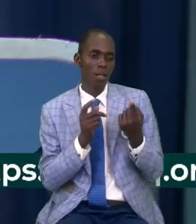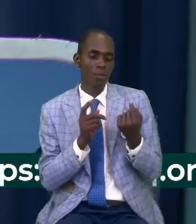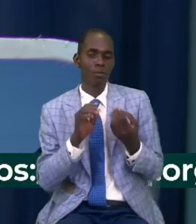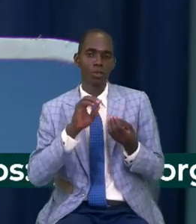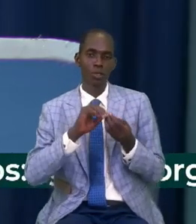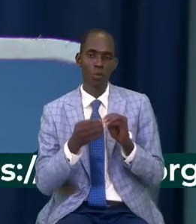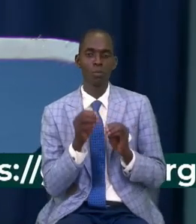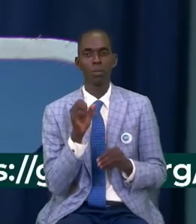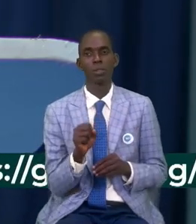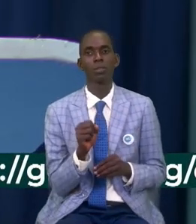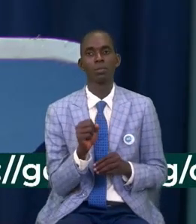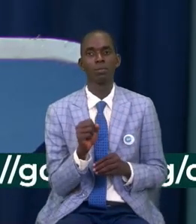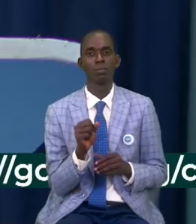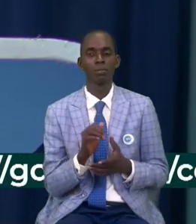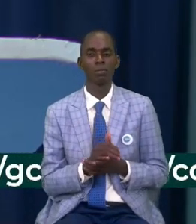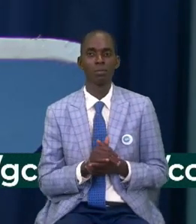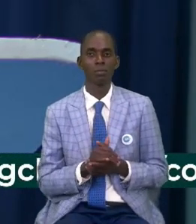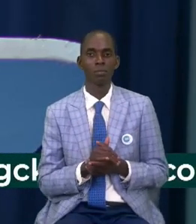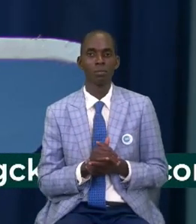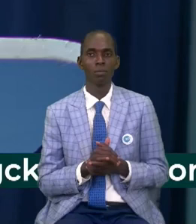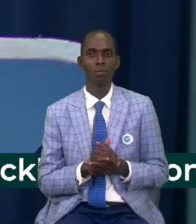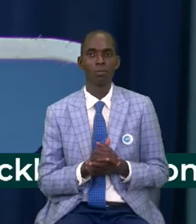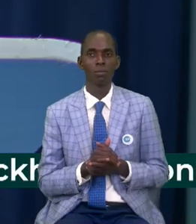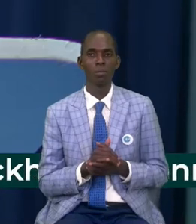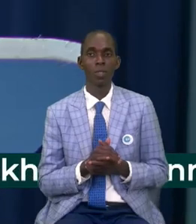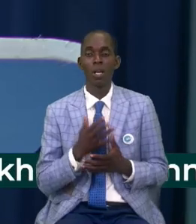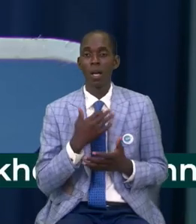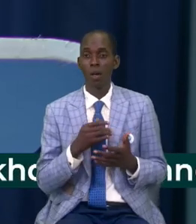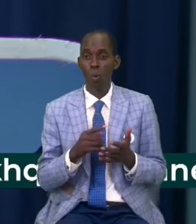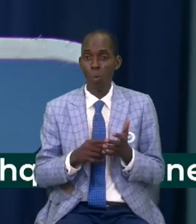through, you'll give them their package.